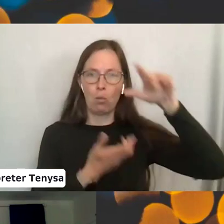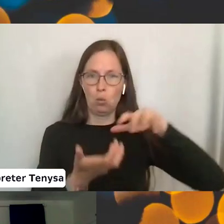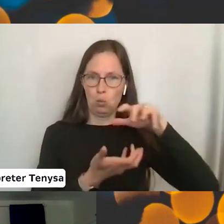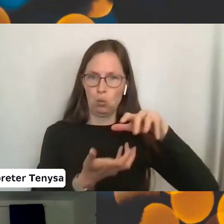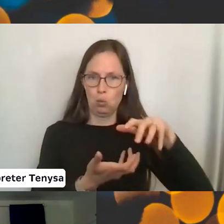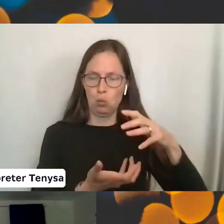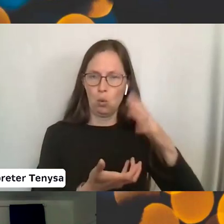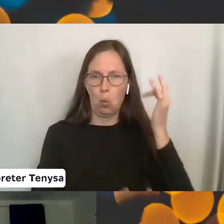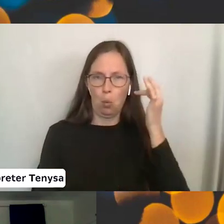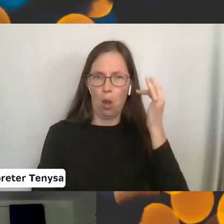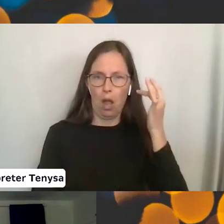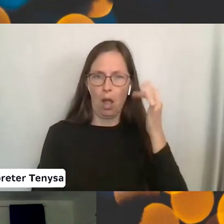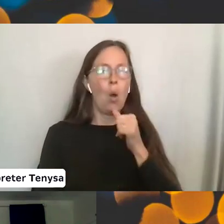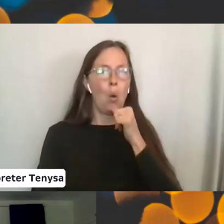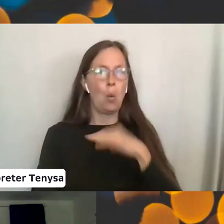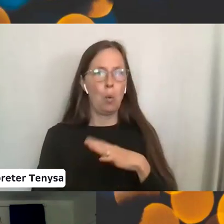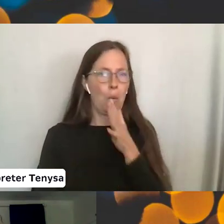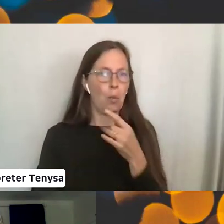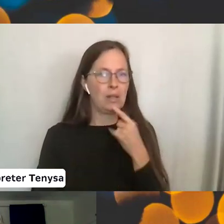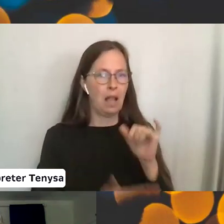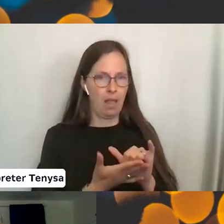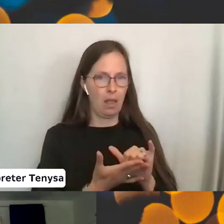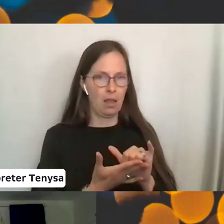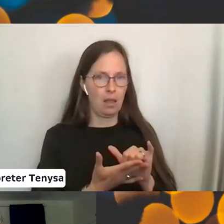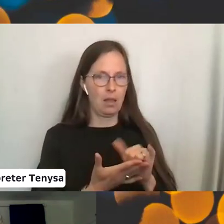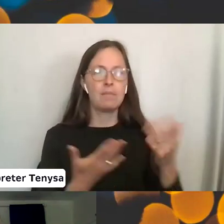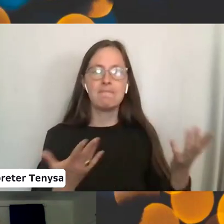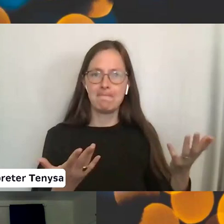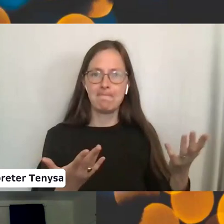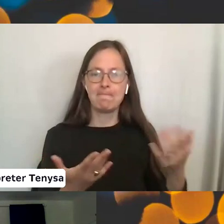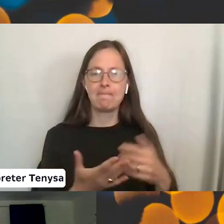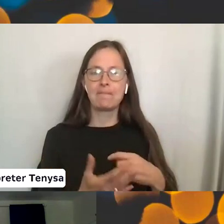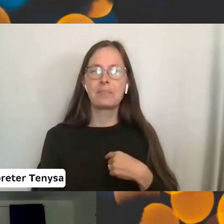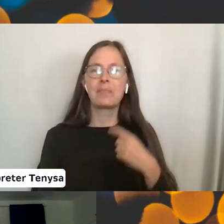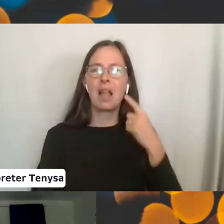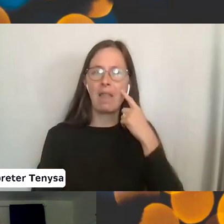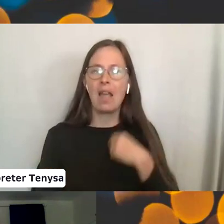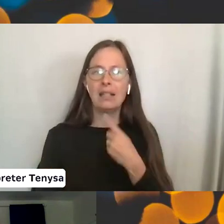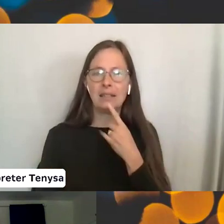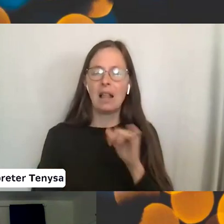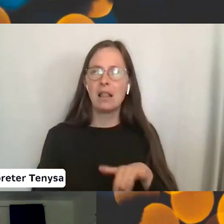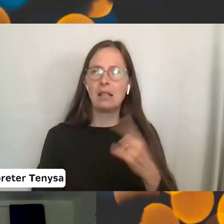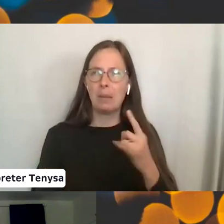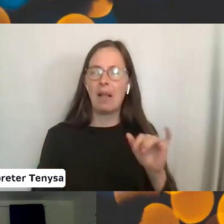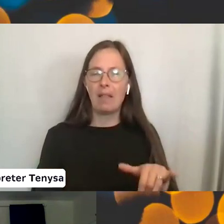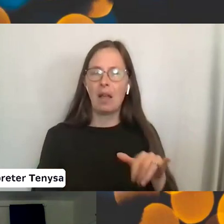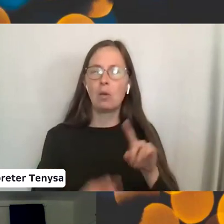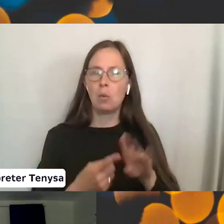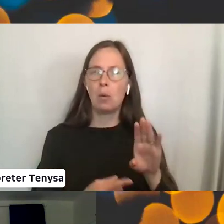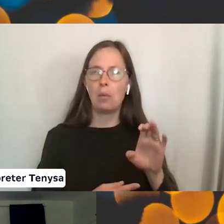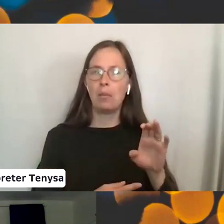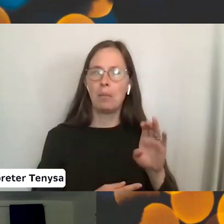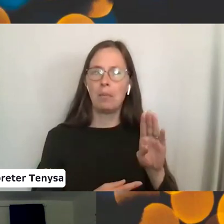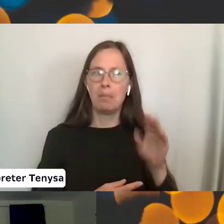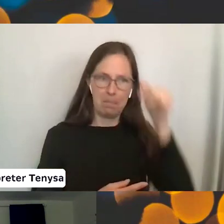as why a woman would be saying this thing. Where I think I had said something like that to men before,